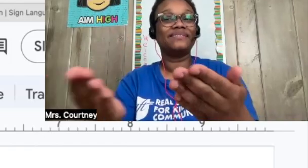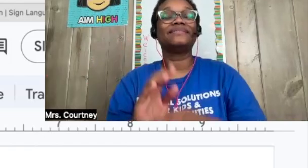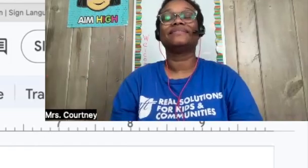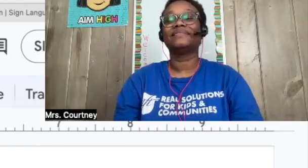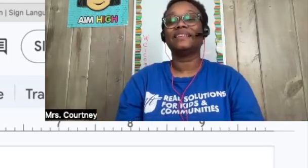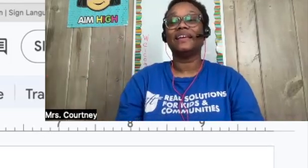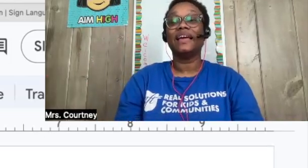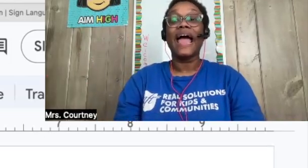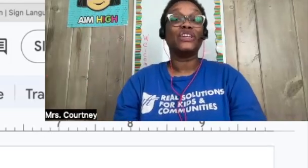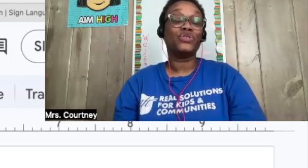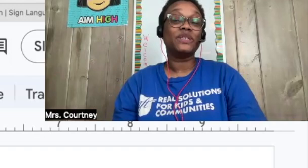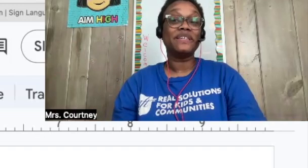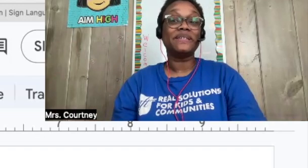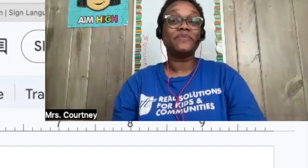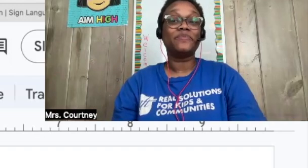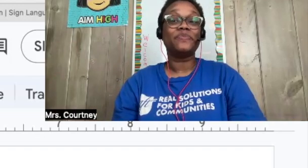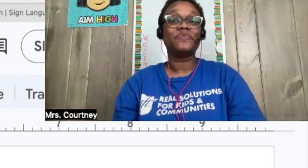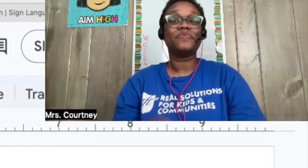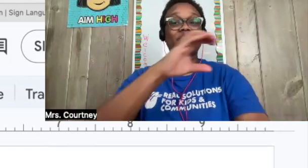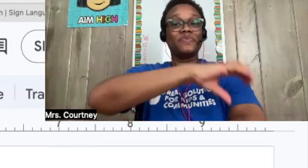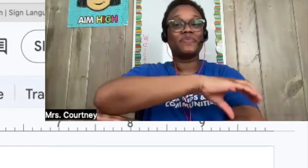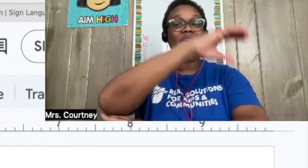Thanksgiving. And Christmas?